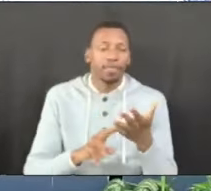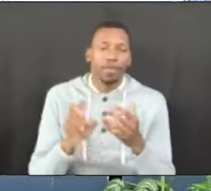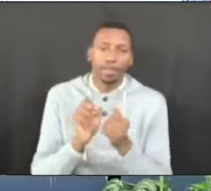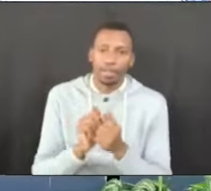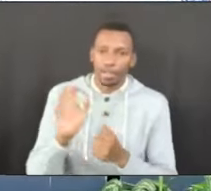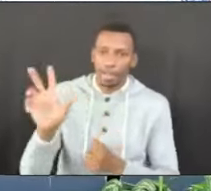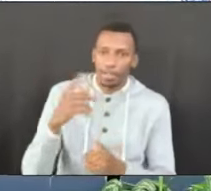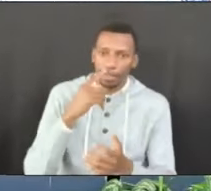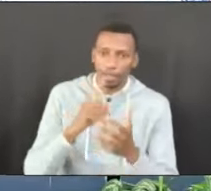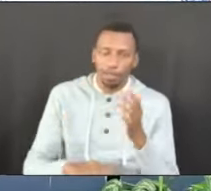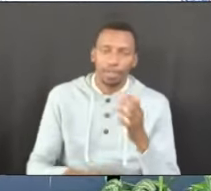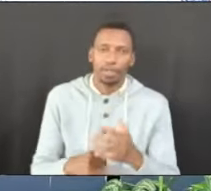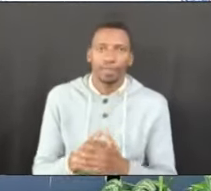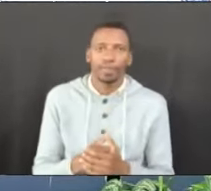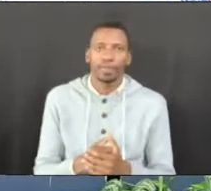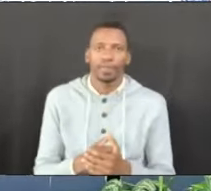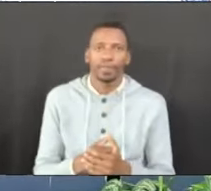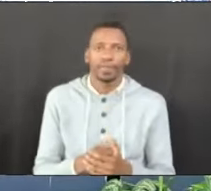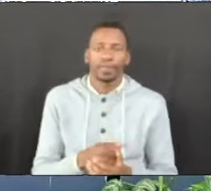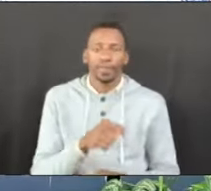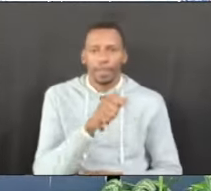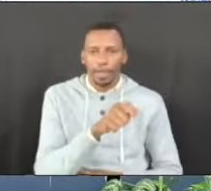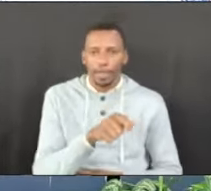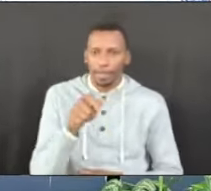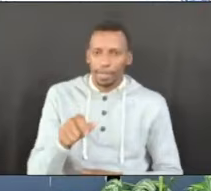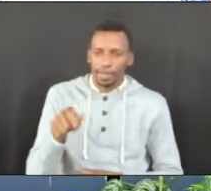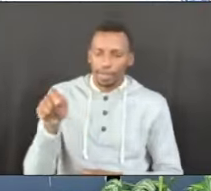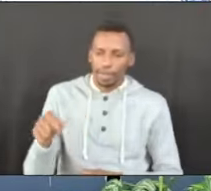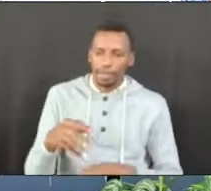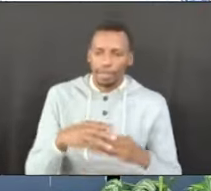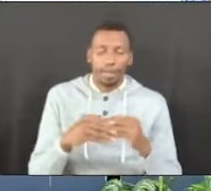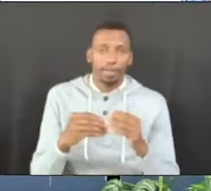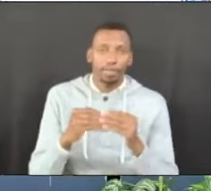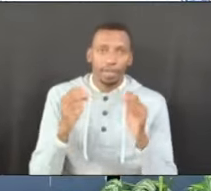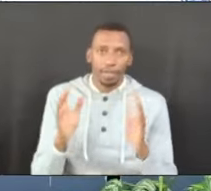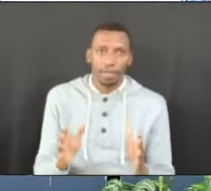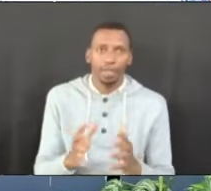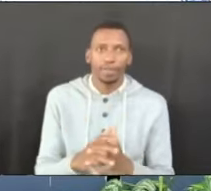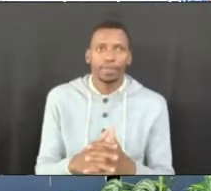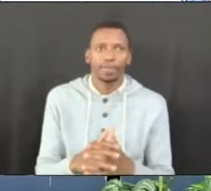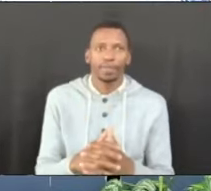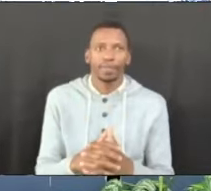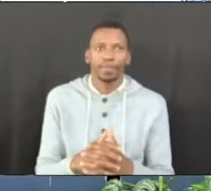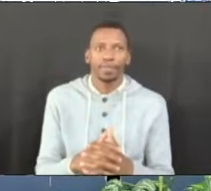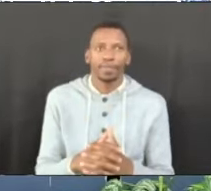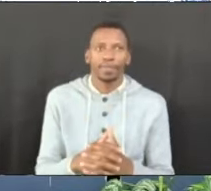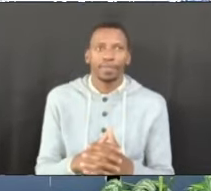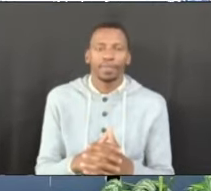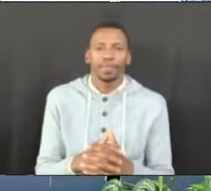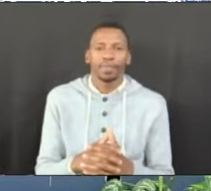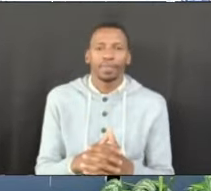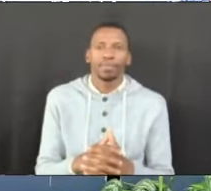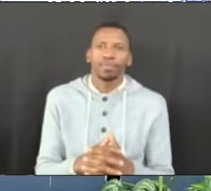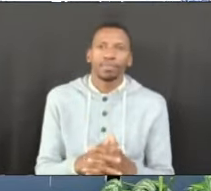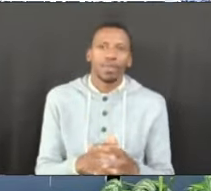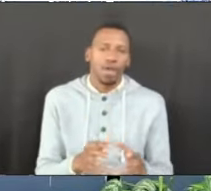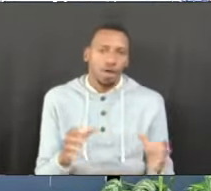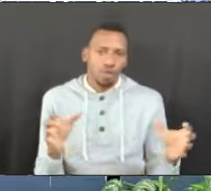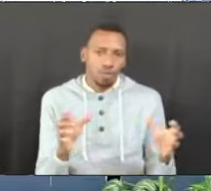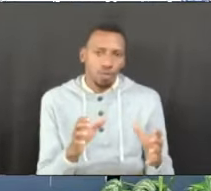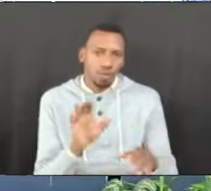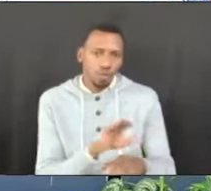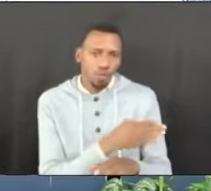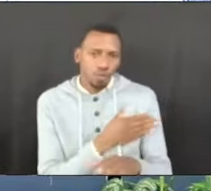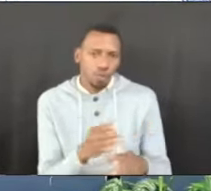says, every creature, I told you that it is a crescendo, quartet, small choir,